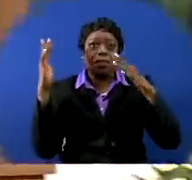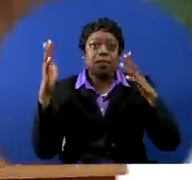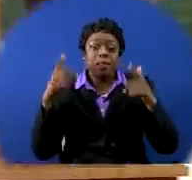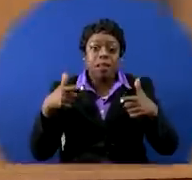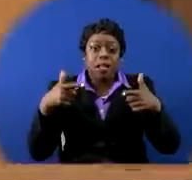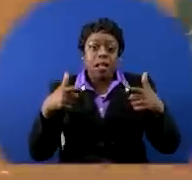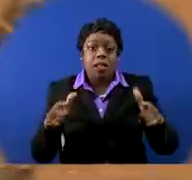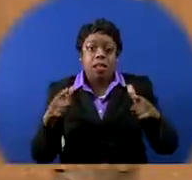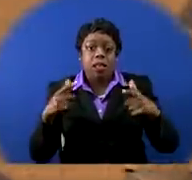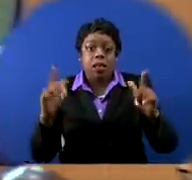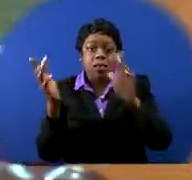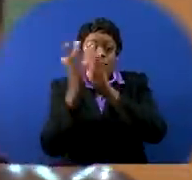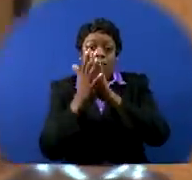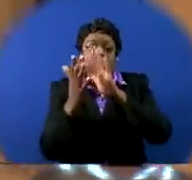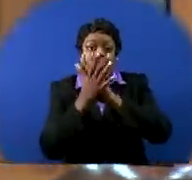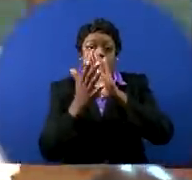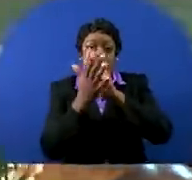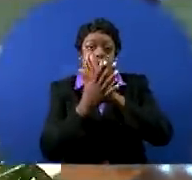them praise him.